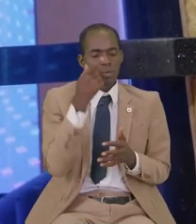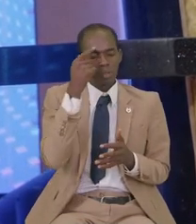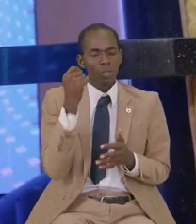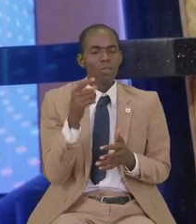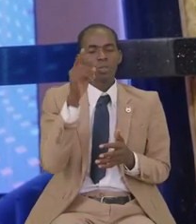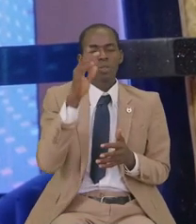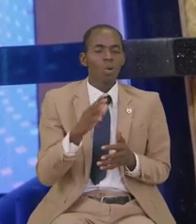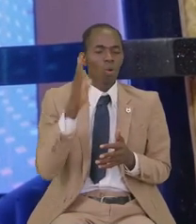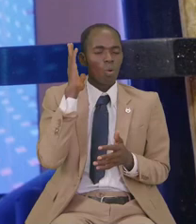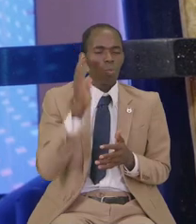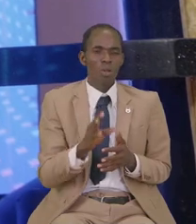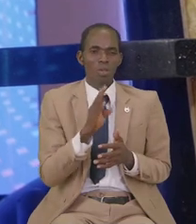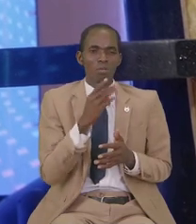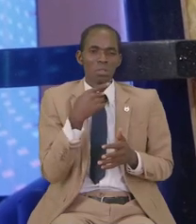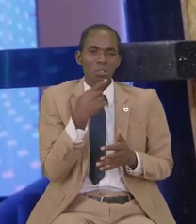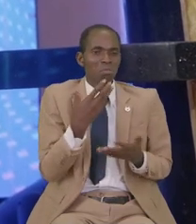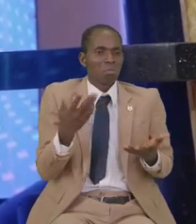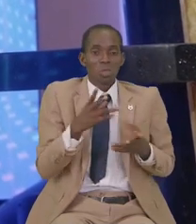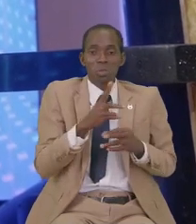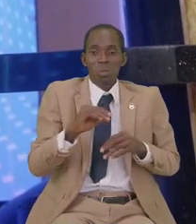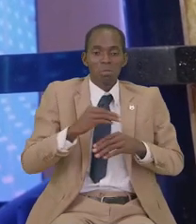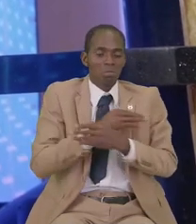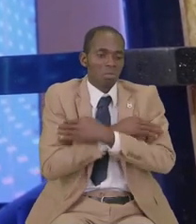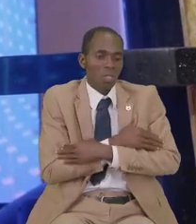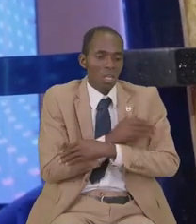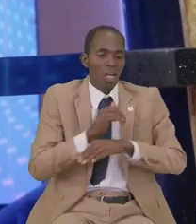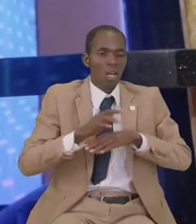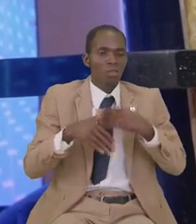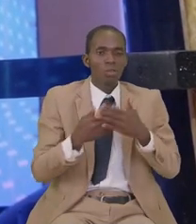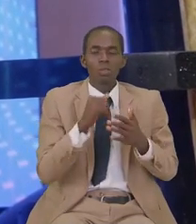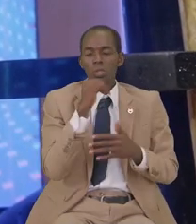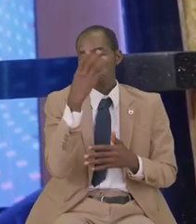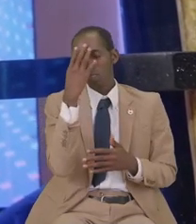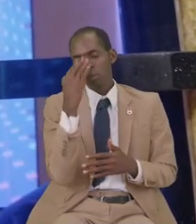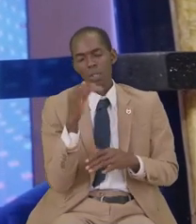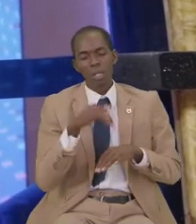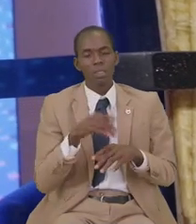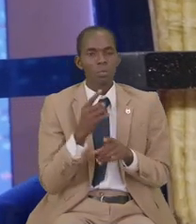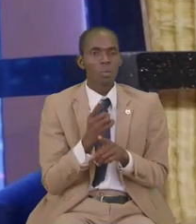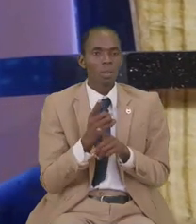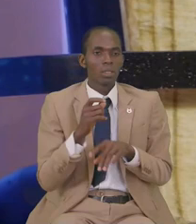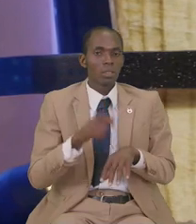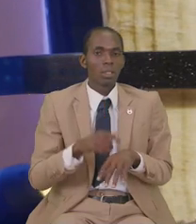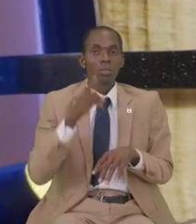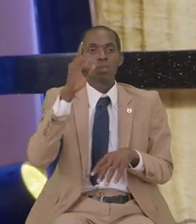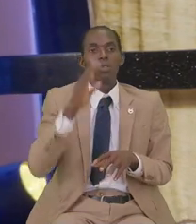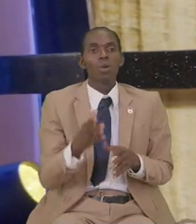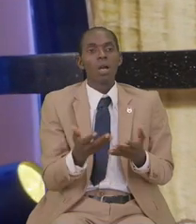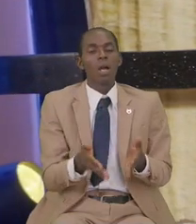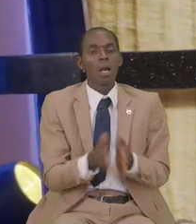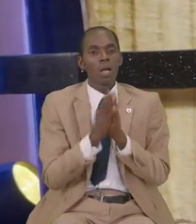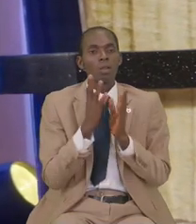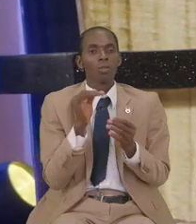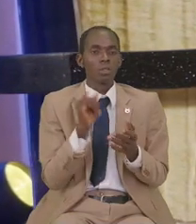say, no rest at all. They will not even sleep the time they ought to sleep. God requires that which